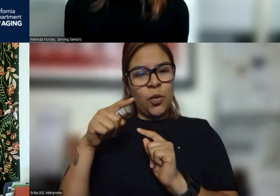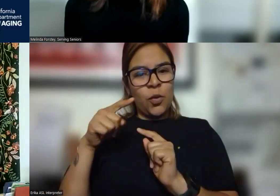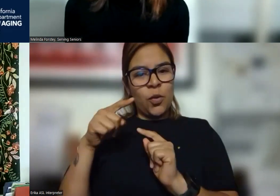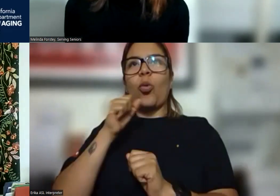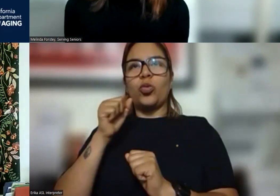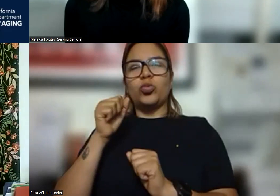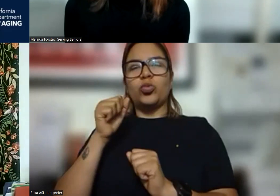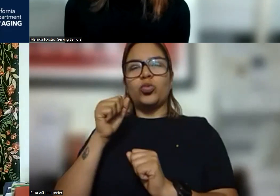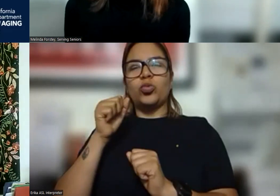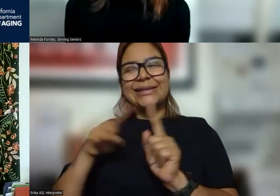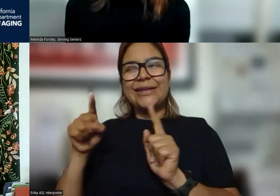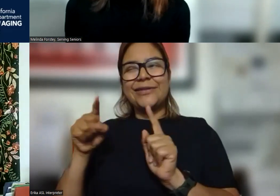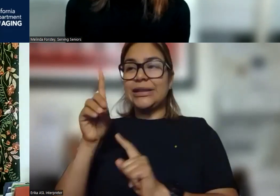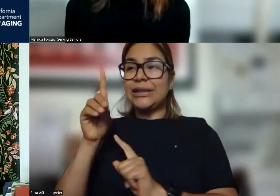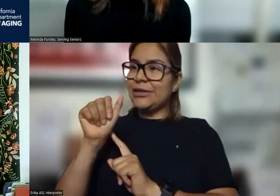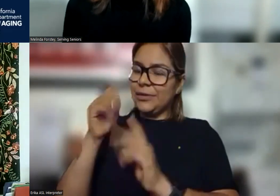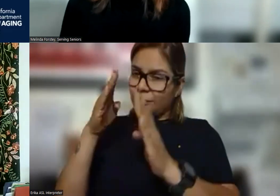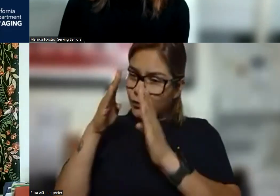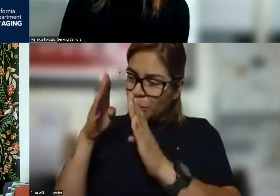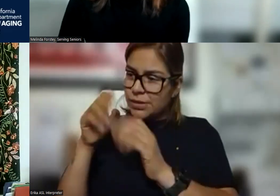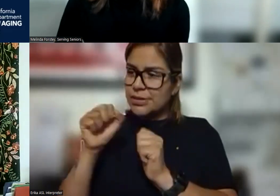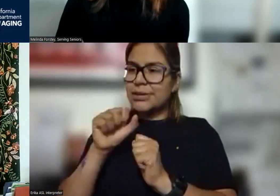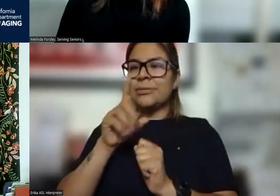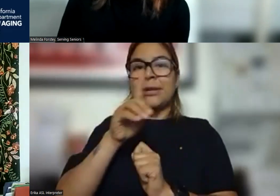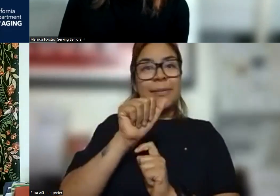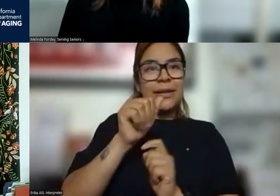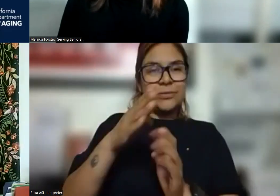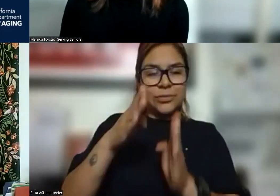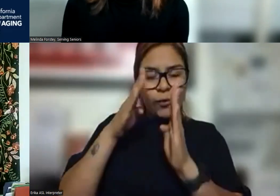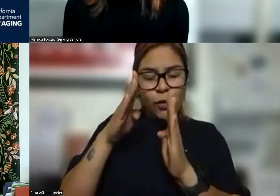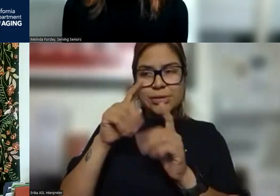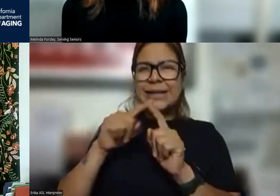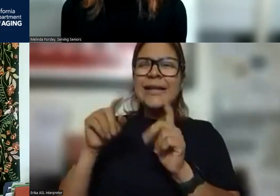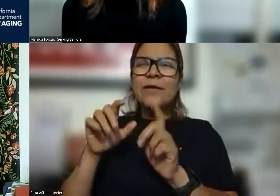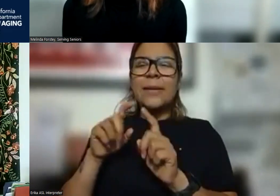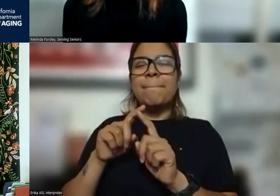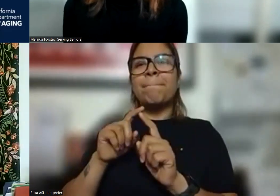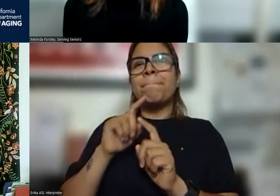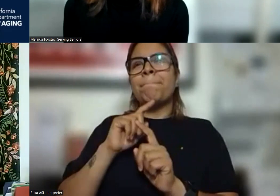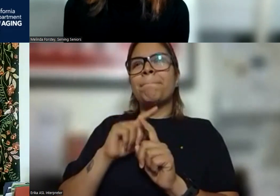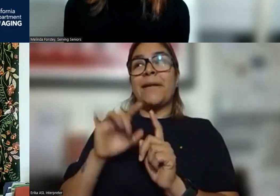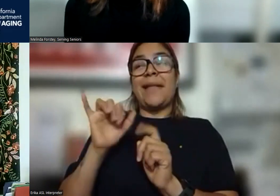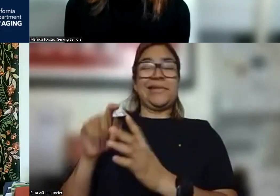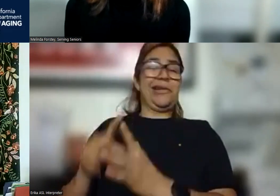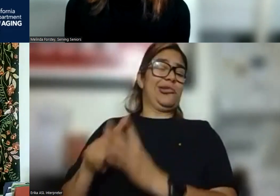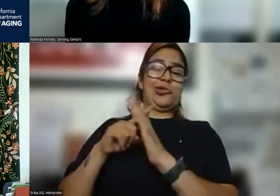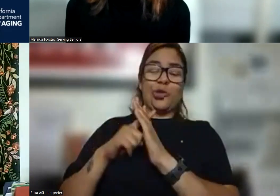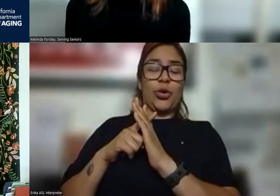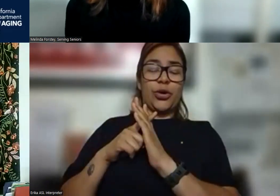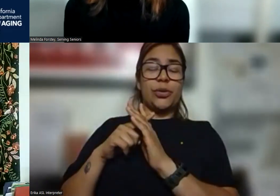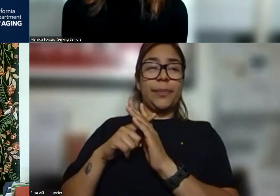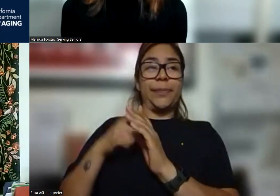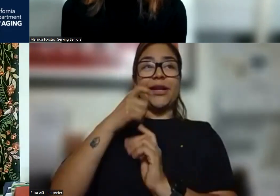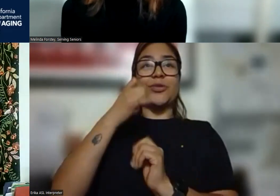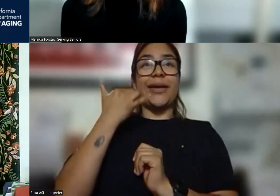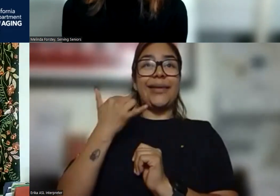focus. People with disabilities need a specific focus. So that's at the very beginning, because even right now, you